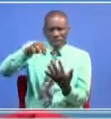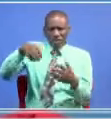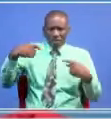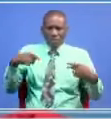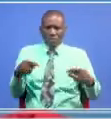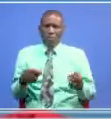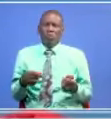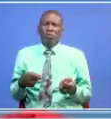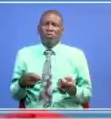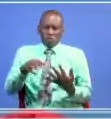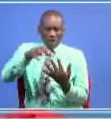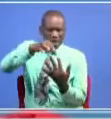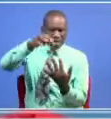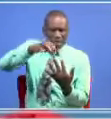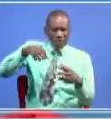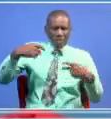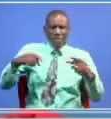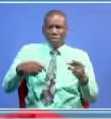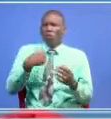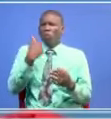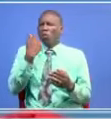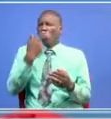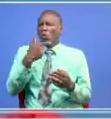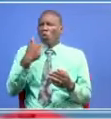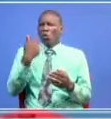people who will